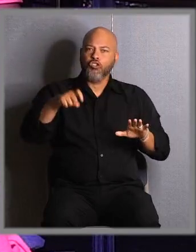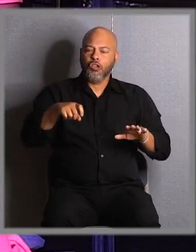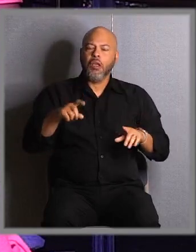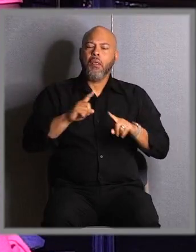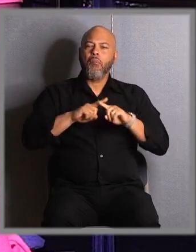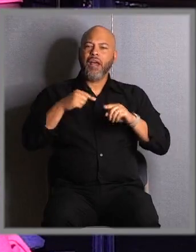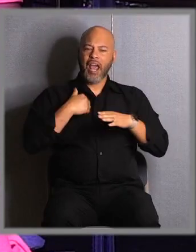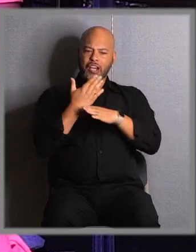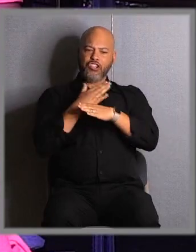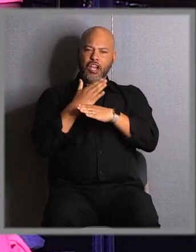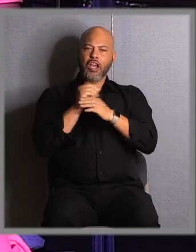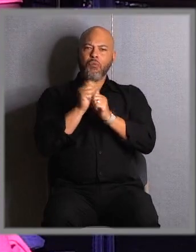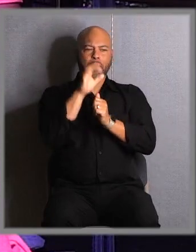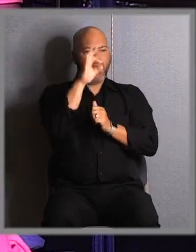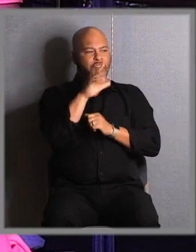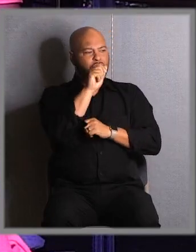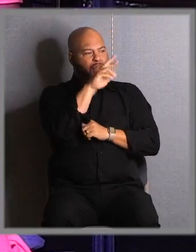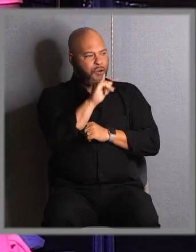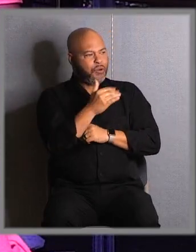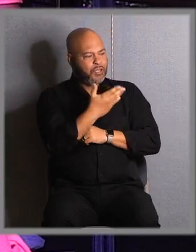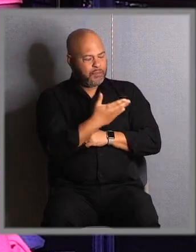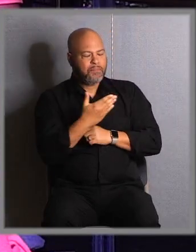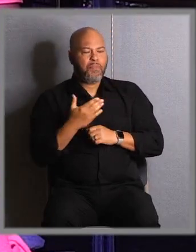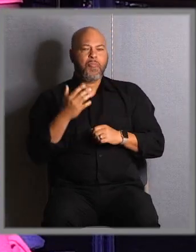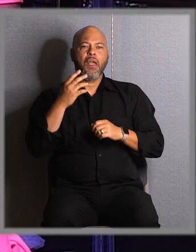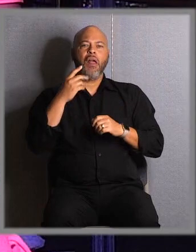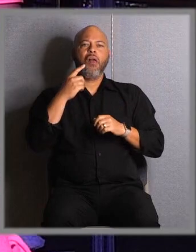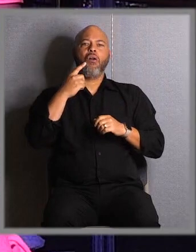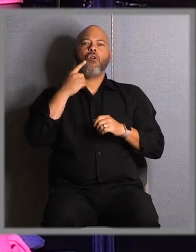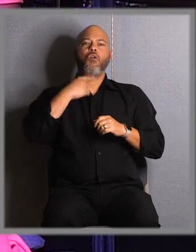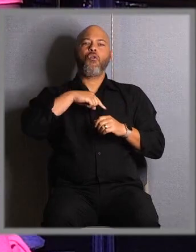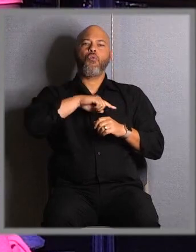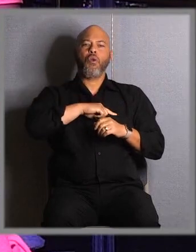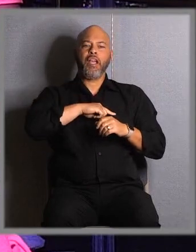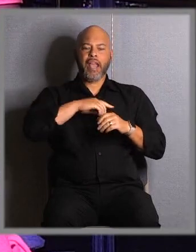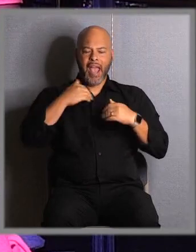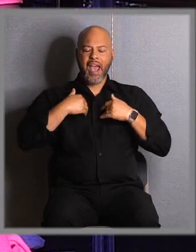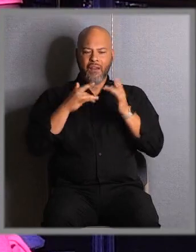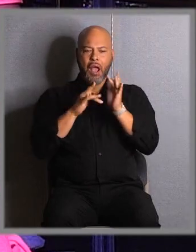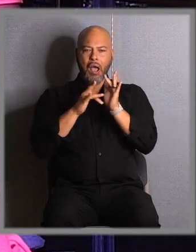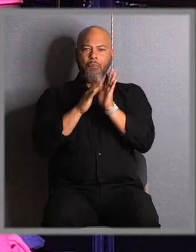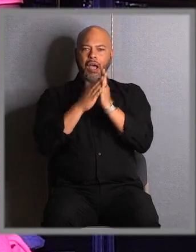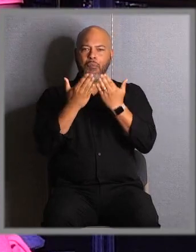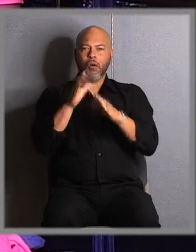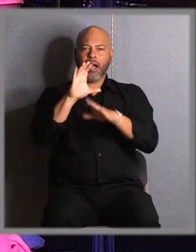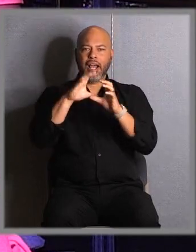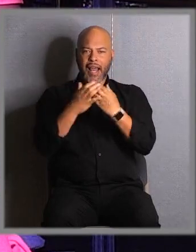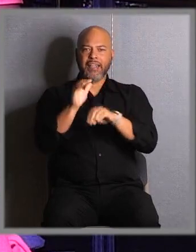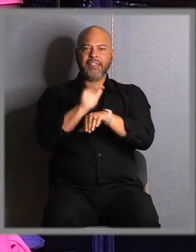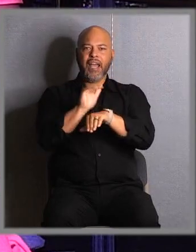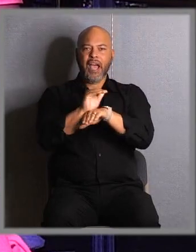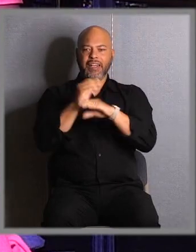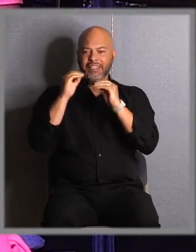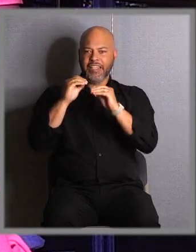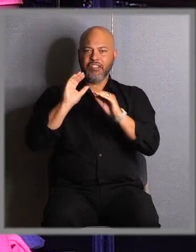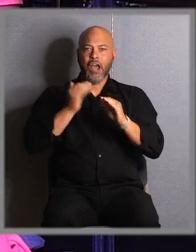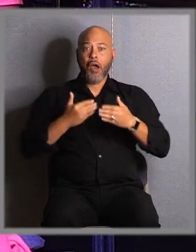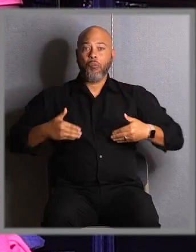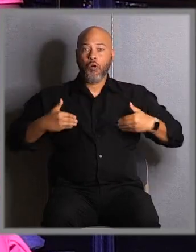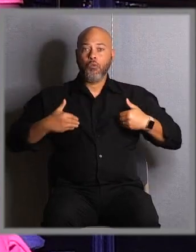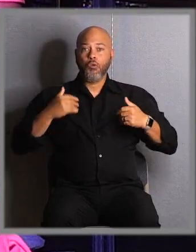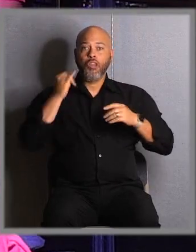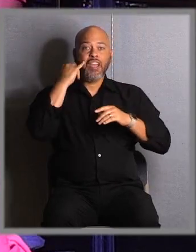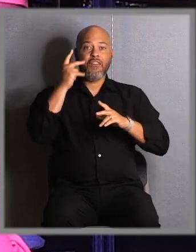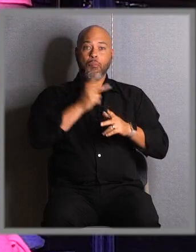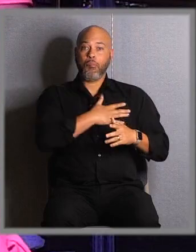with Pastor Larry was that we took a Bible class night to teach our young people that if you got pulled over